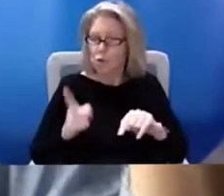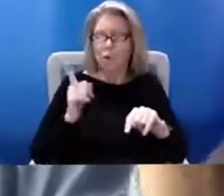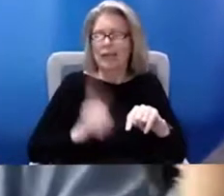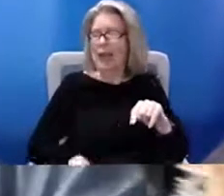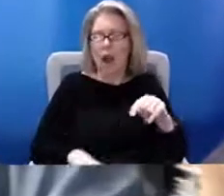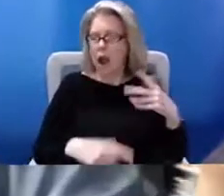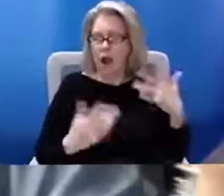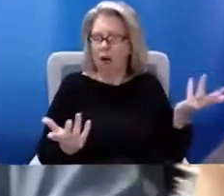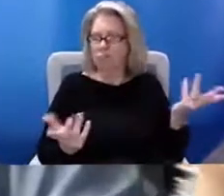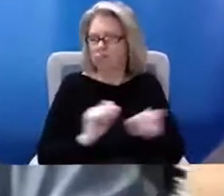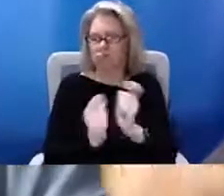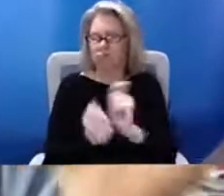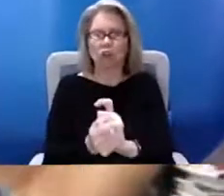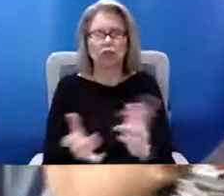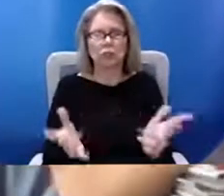differences are irreducible.